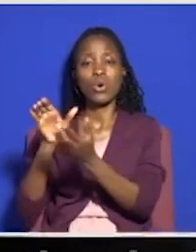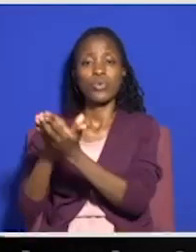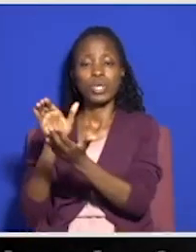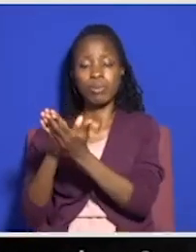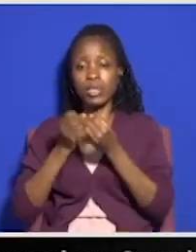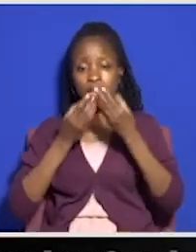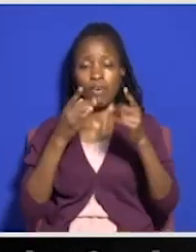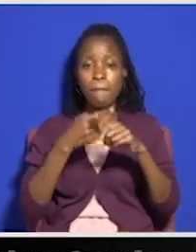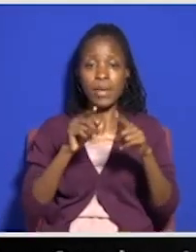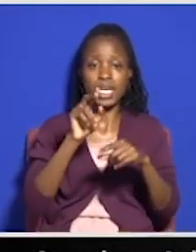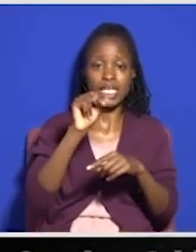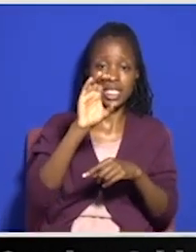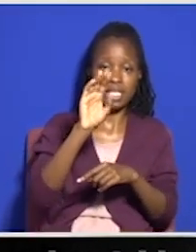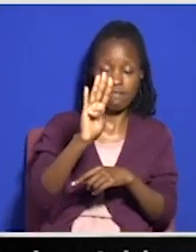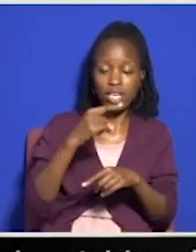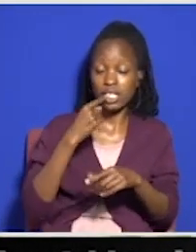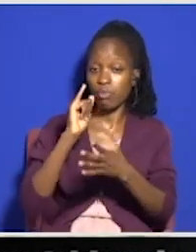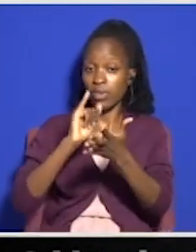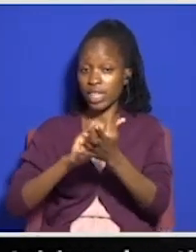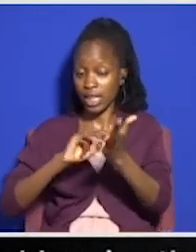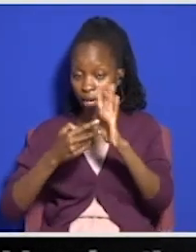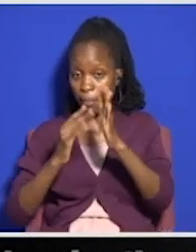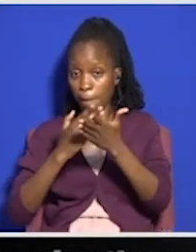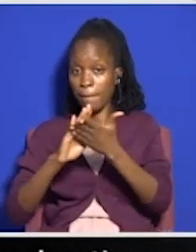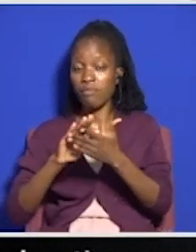the NC4 says that the project is part of the